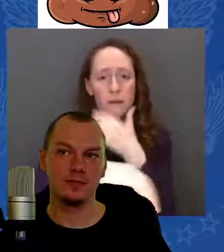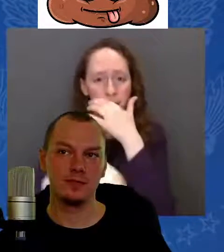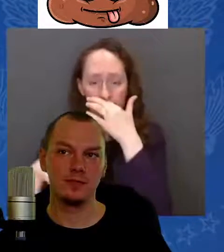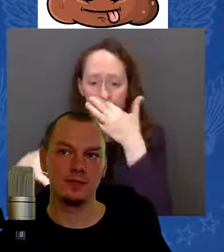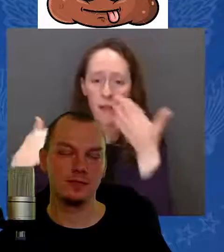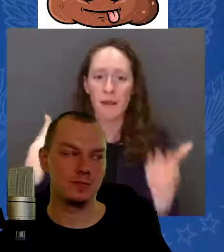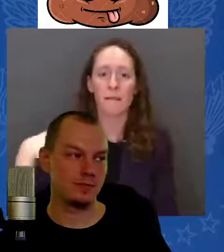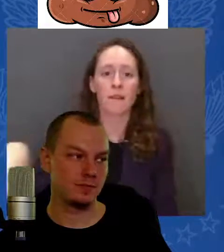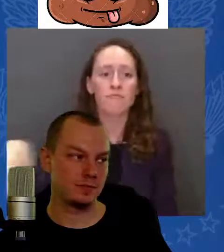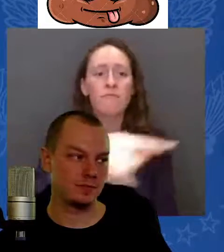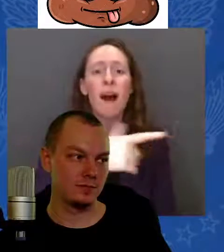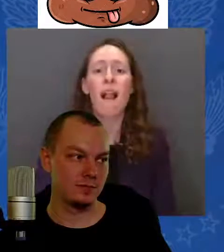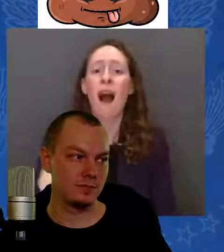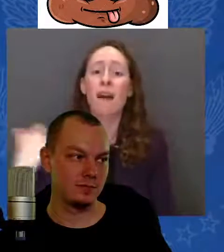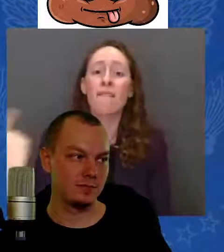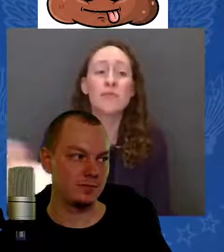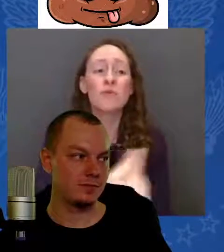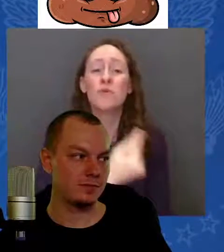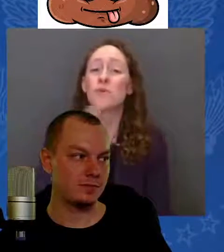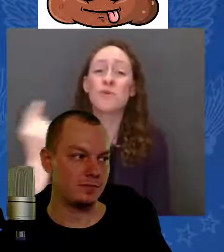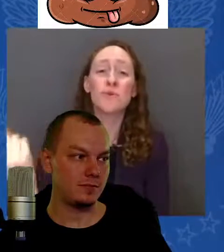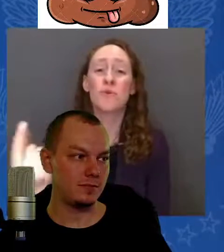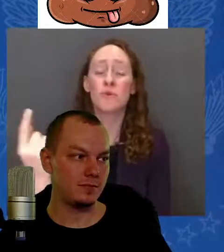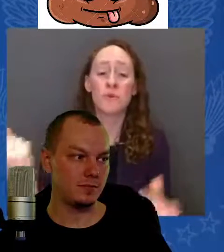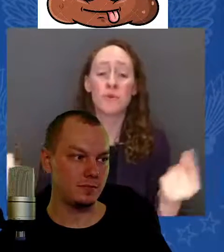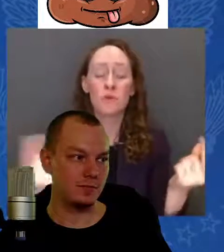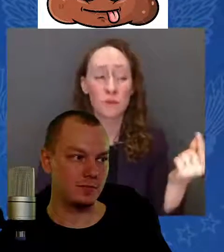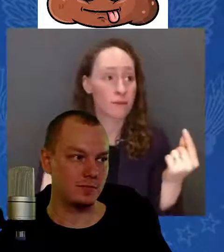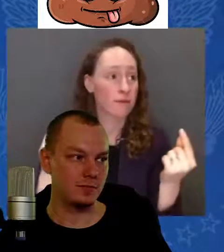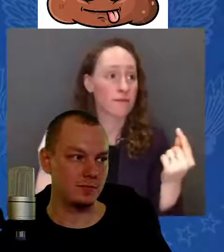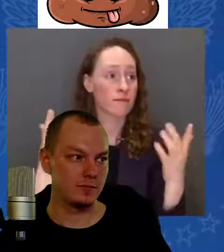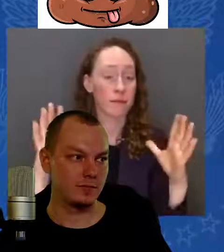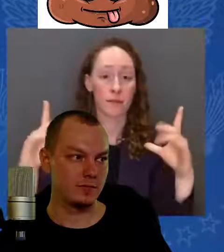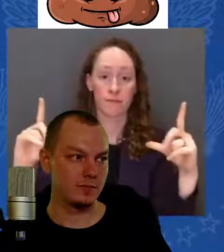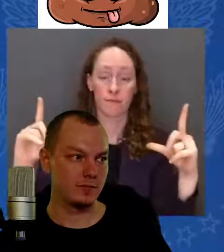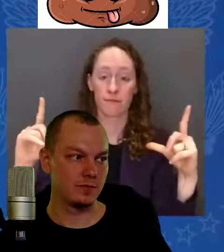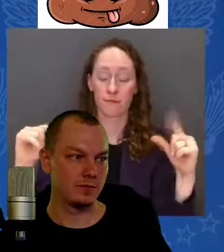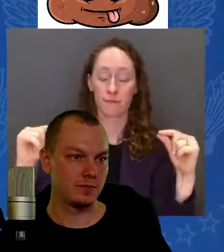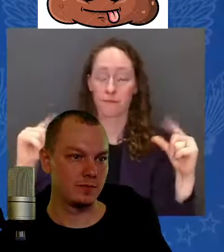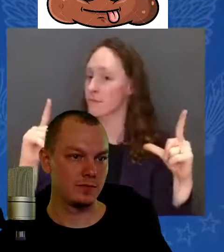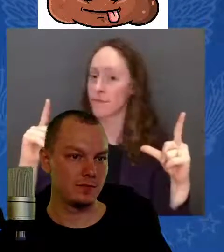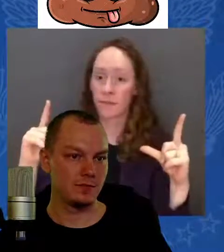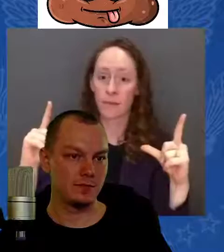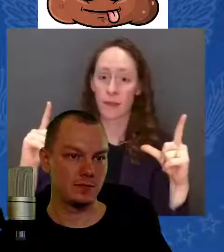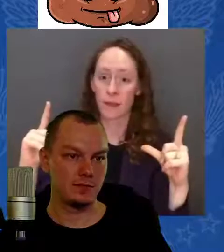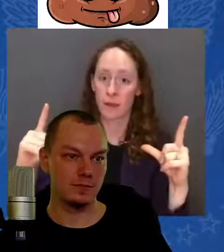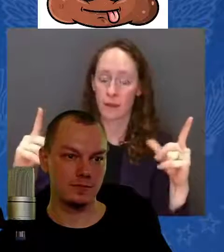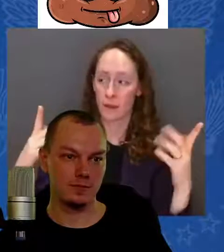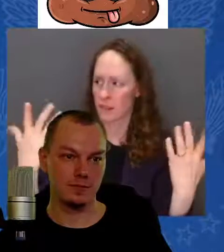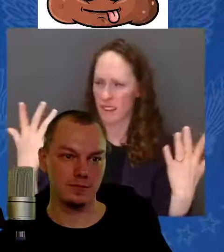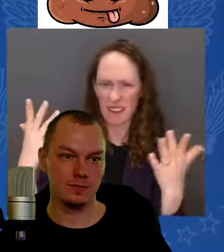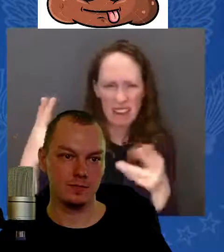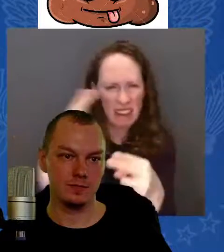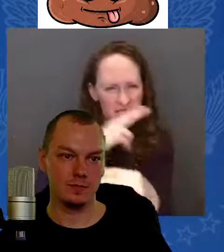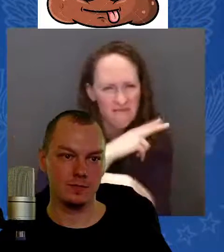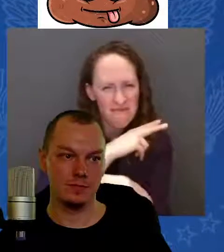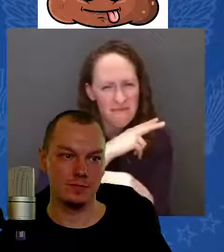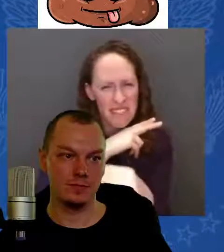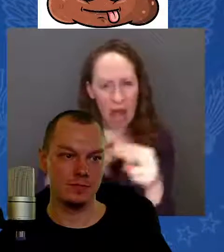7 short days, we've come to this, and we now have to fix it and get it